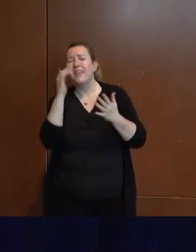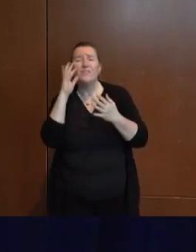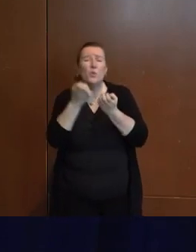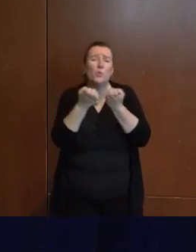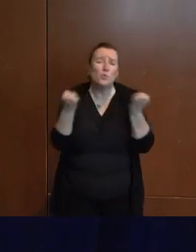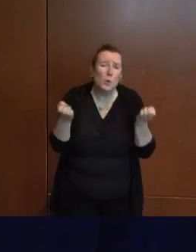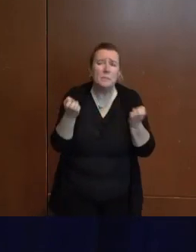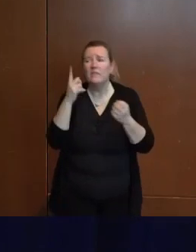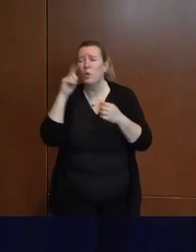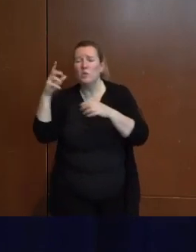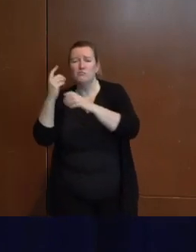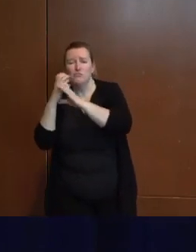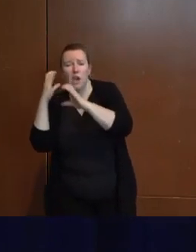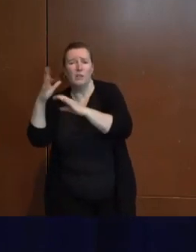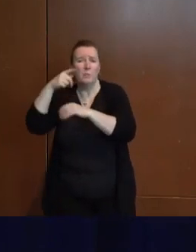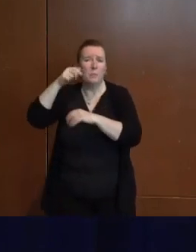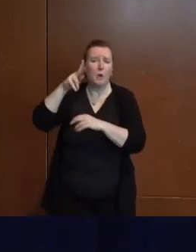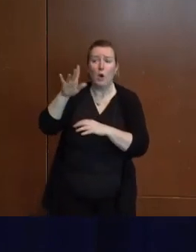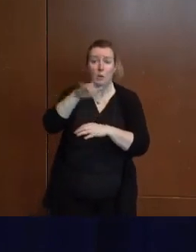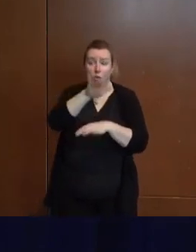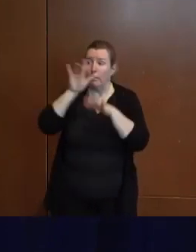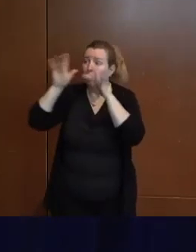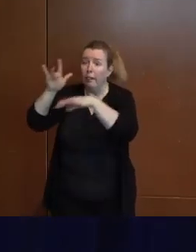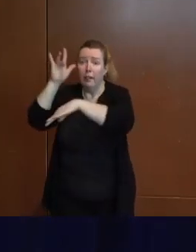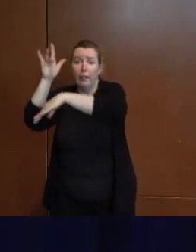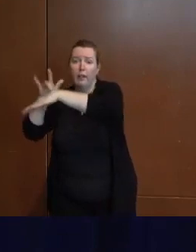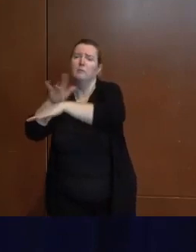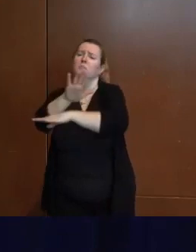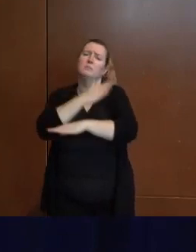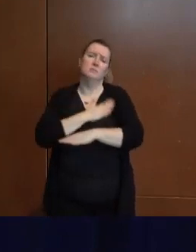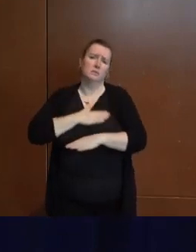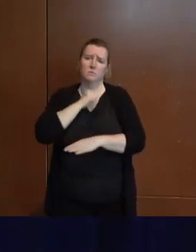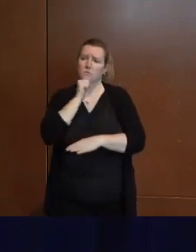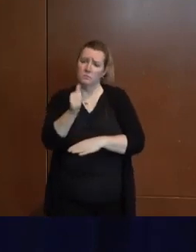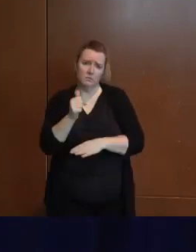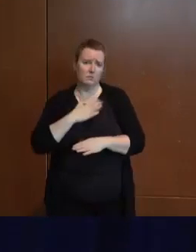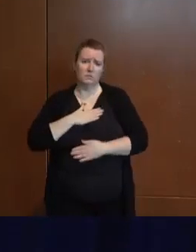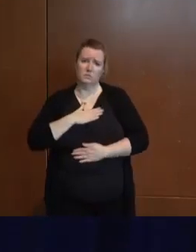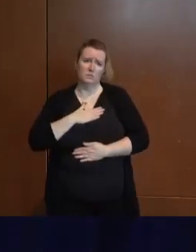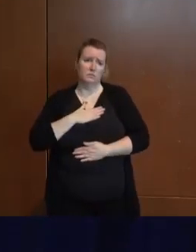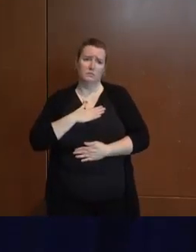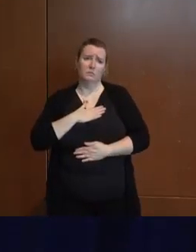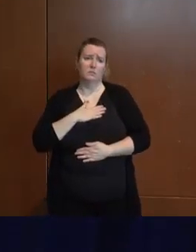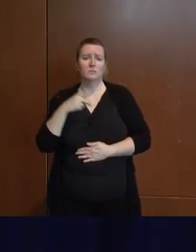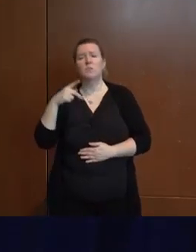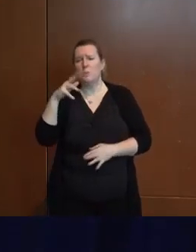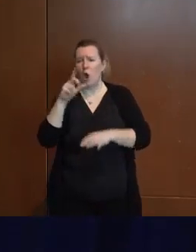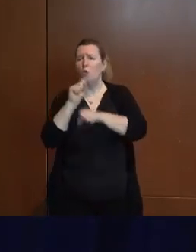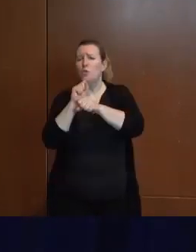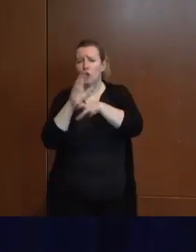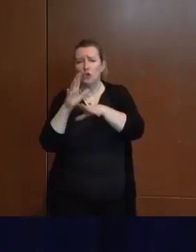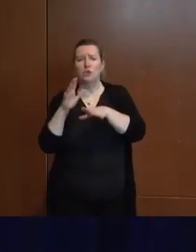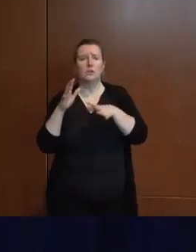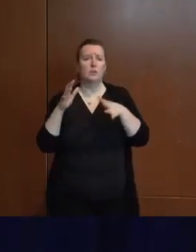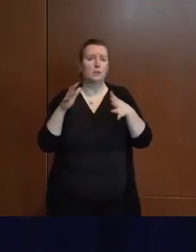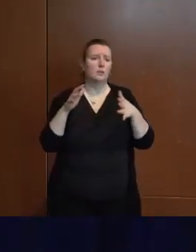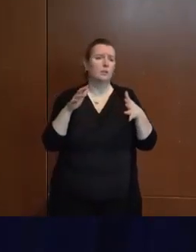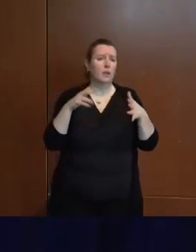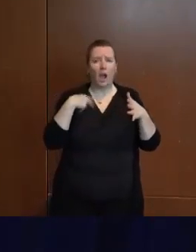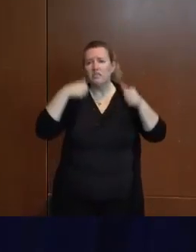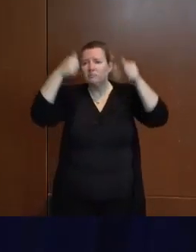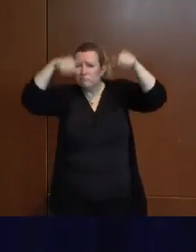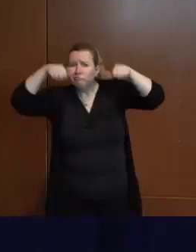have spent so many hours putting up to protect you and to let you know the status of their facilities. These